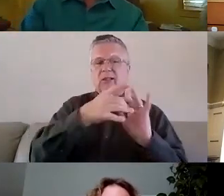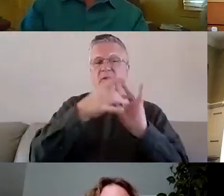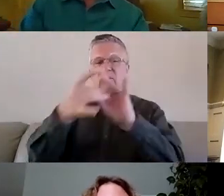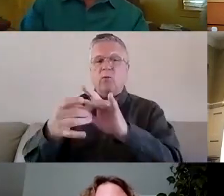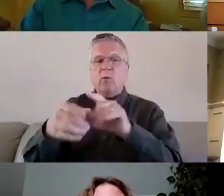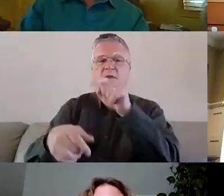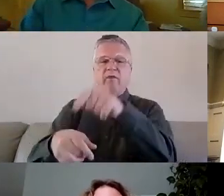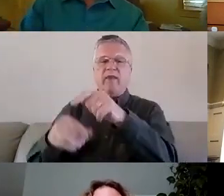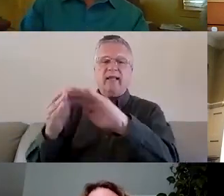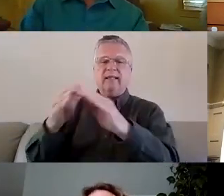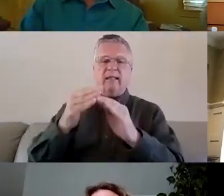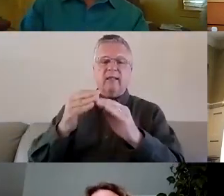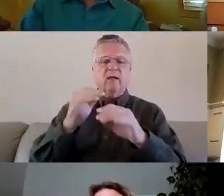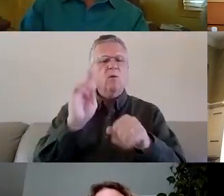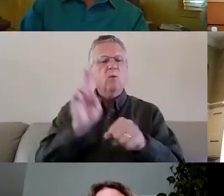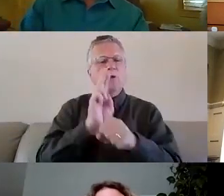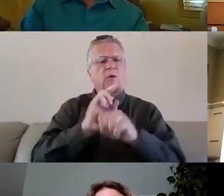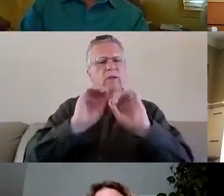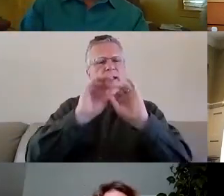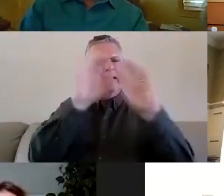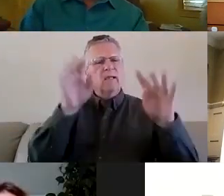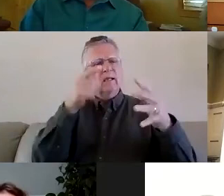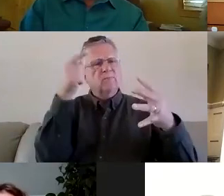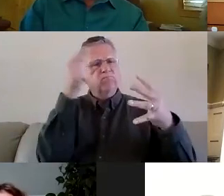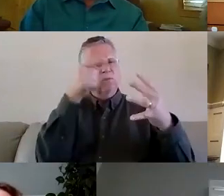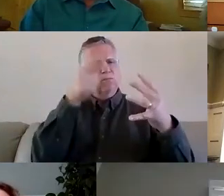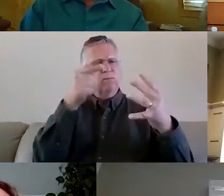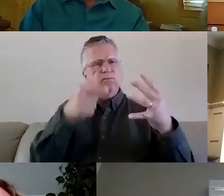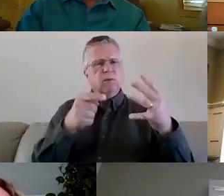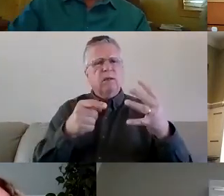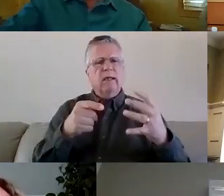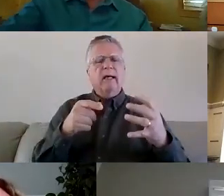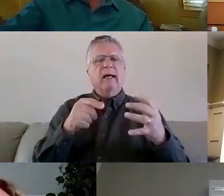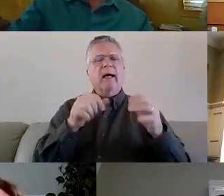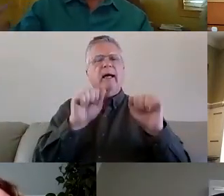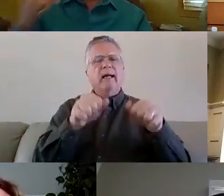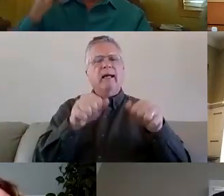clear objectives and measurable